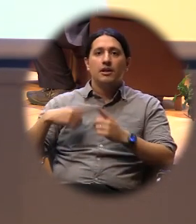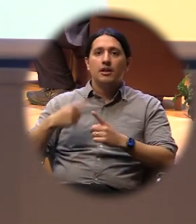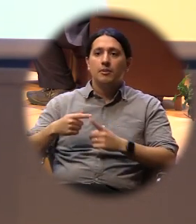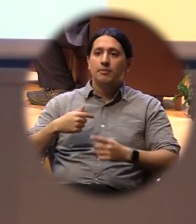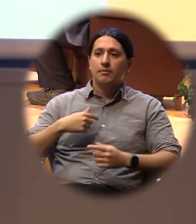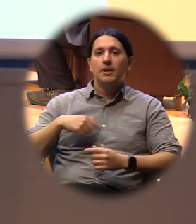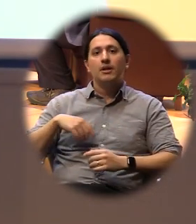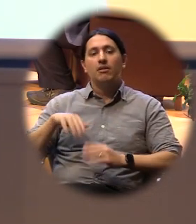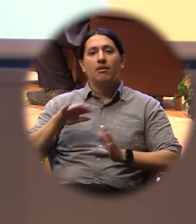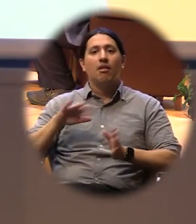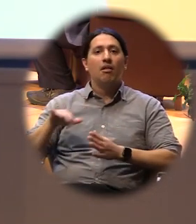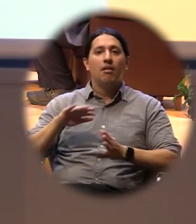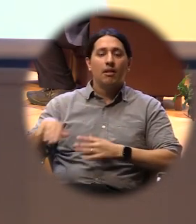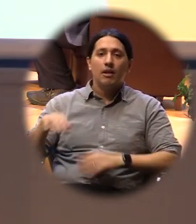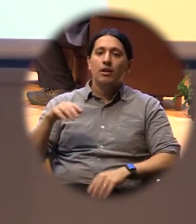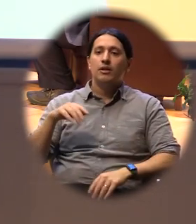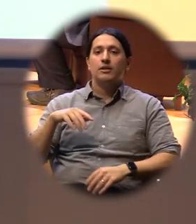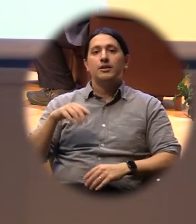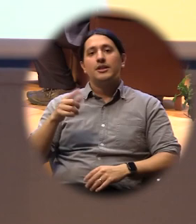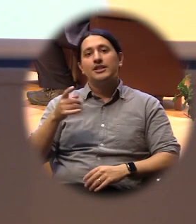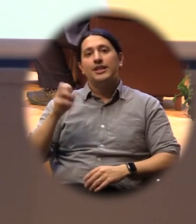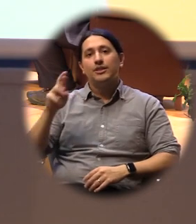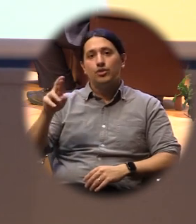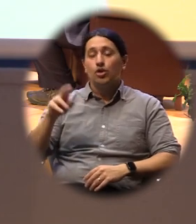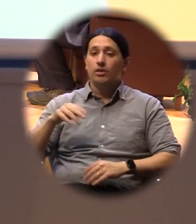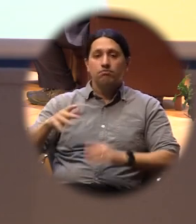gender binaries as someone who